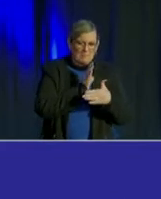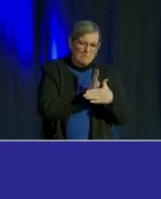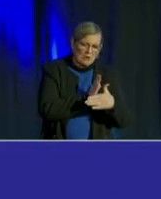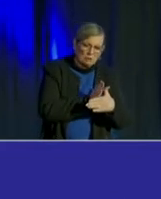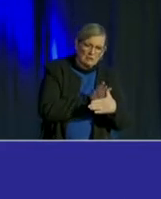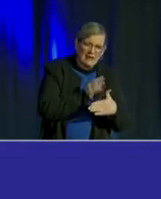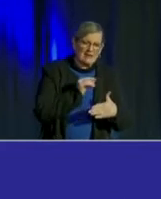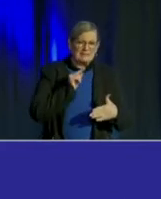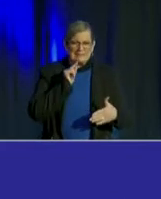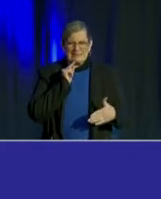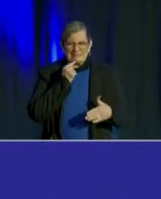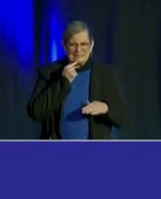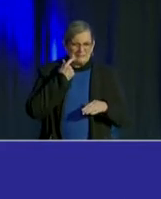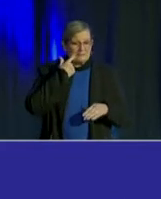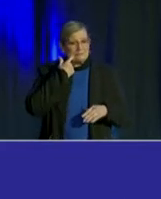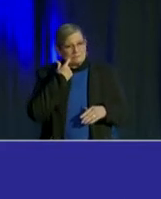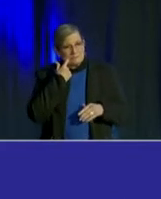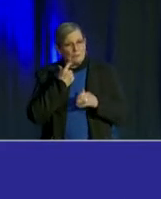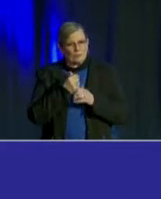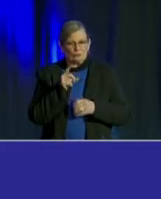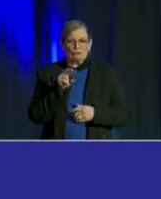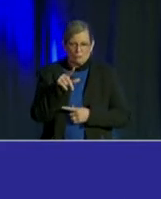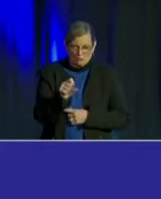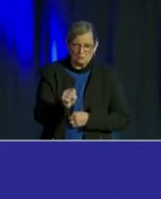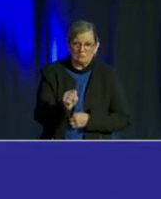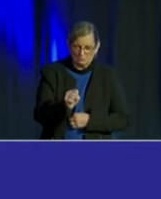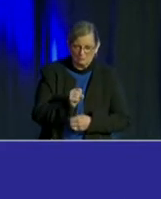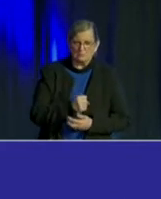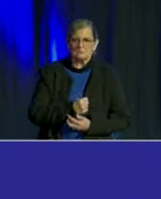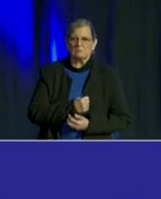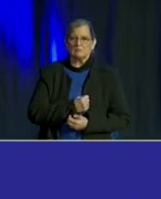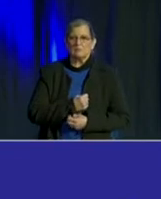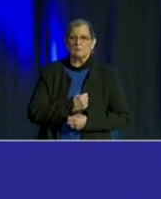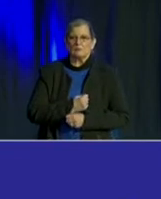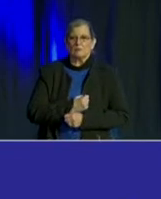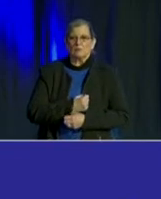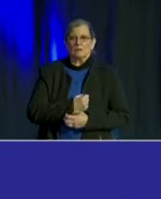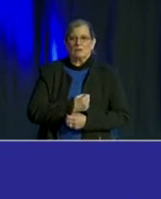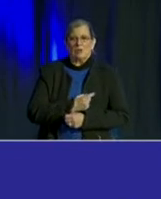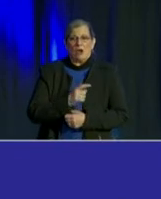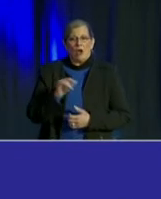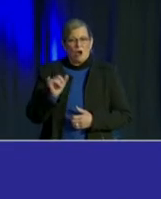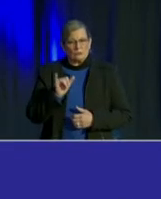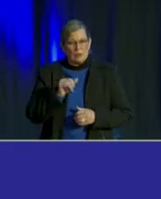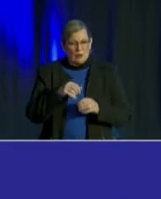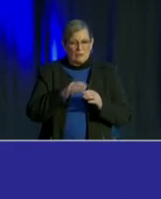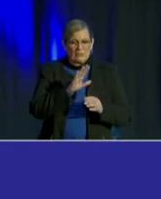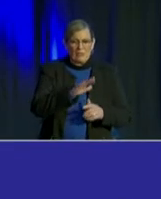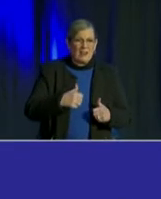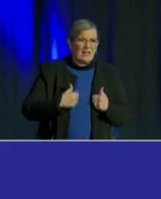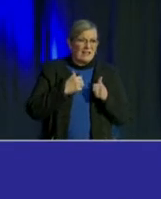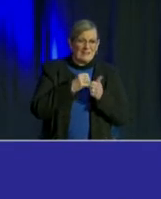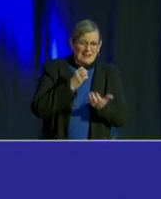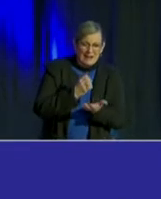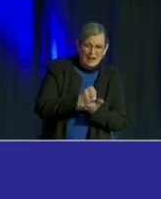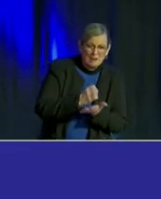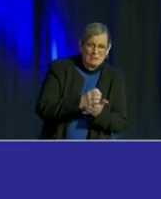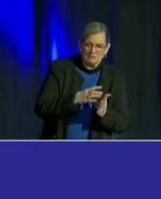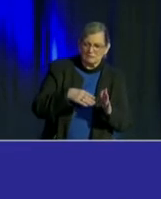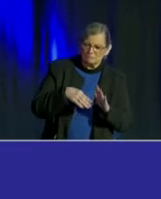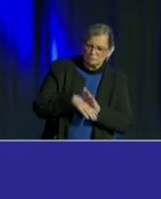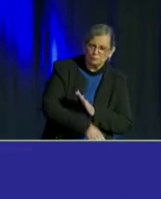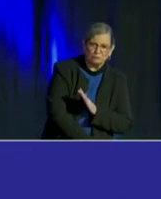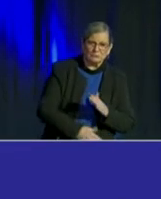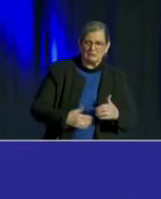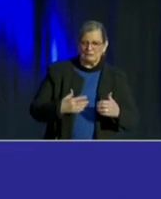disorders. Those who also live on the economic margin, forced to live on wages that are not much